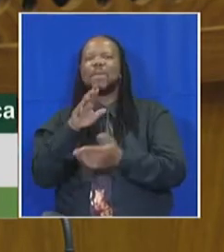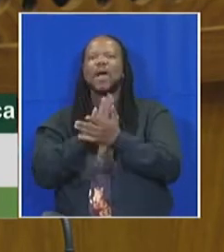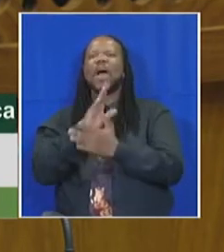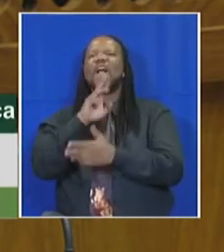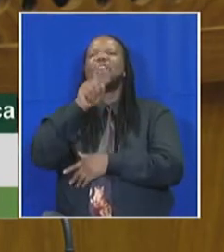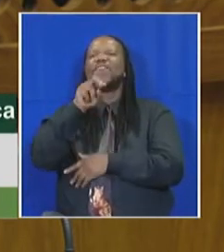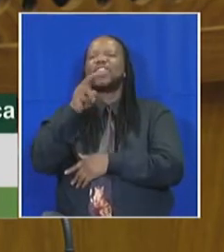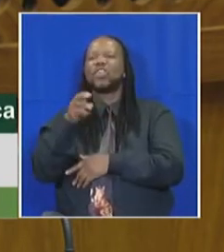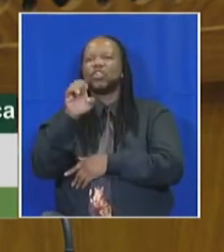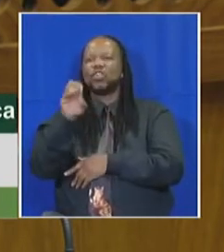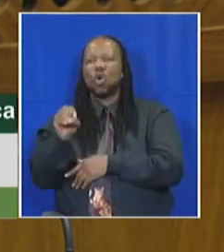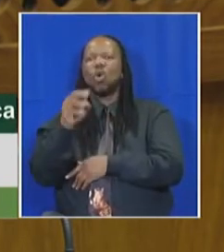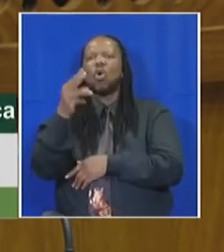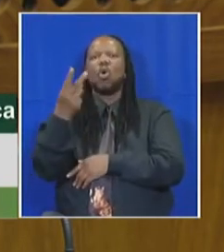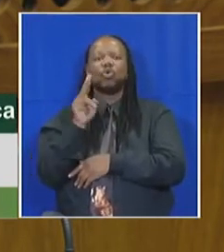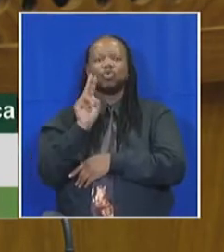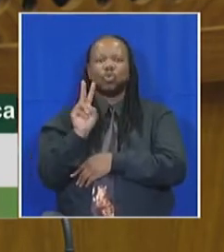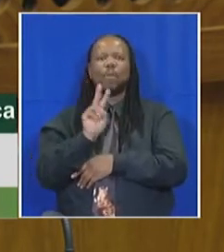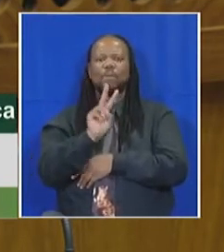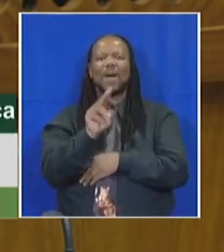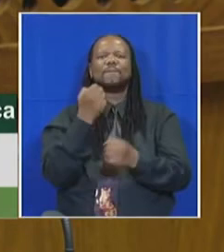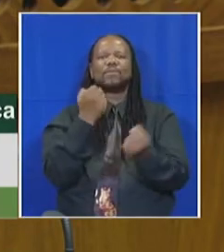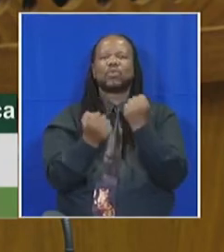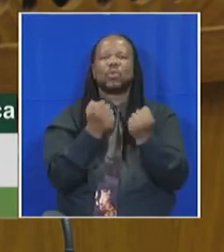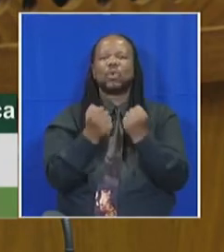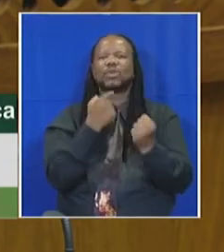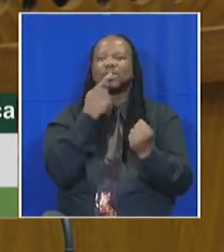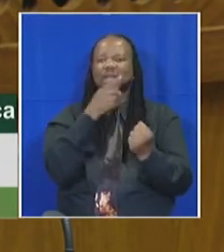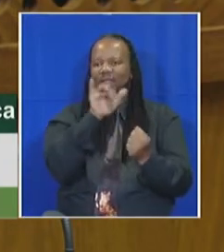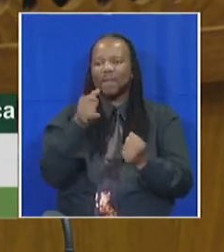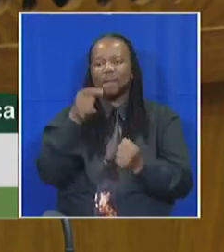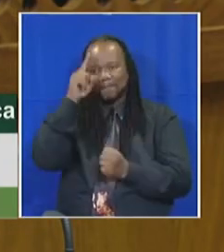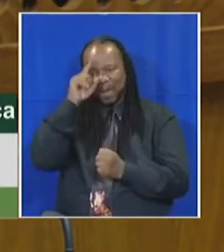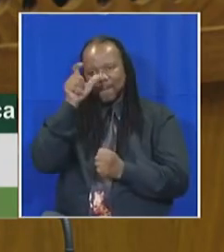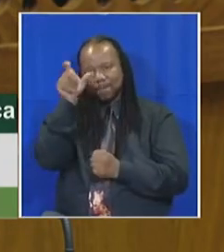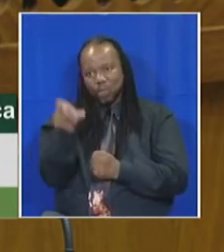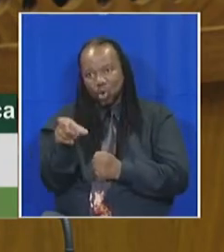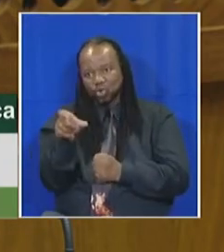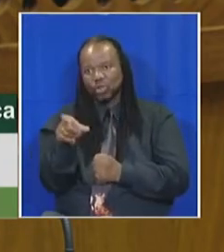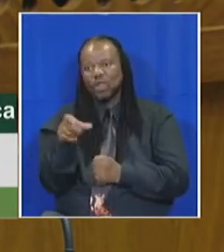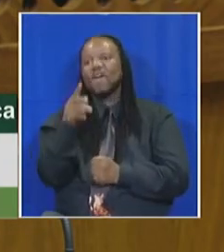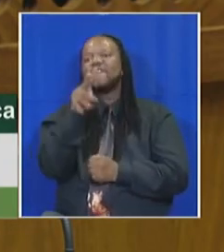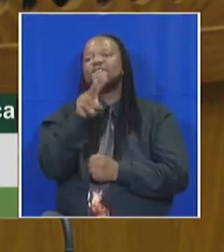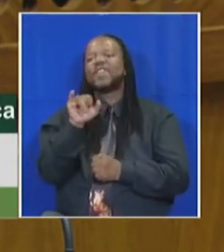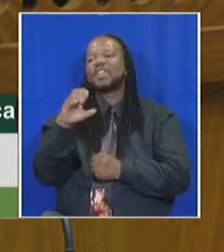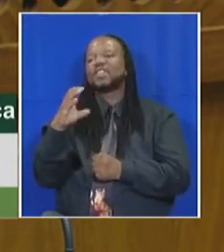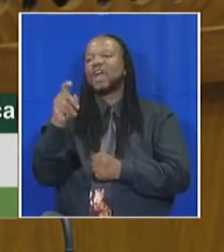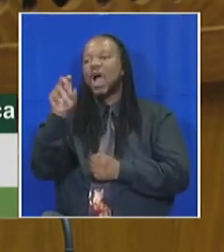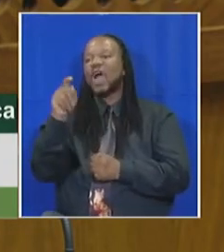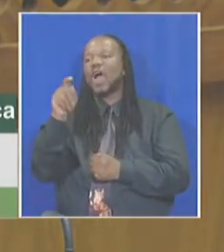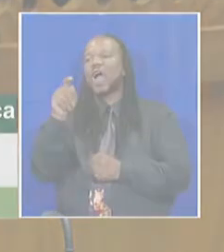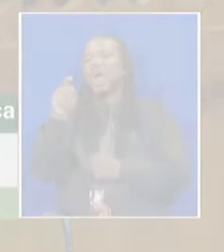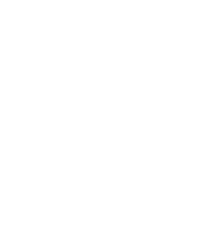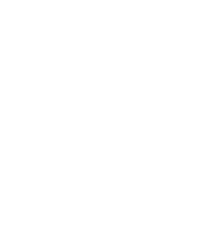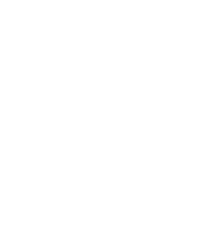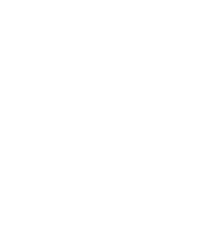Jackson, appeared in court for forcing a black person, victim Lodra, into a coffin.